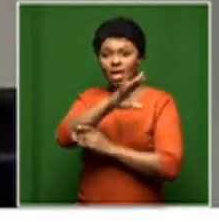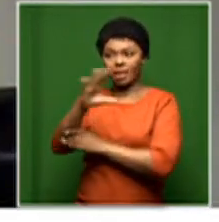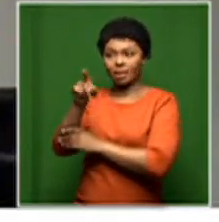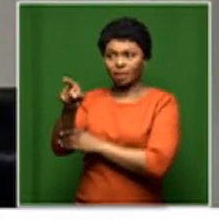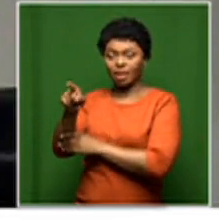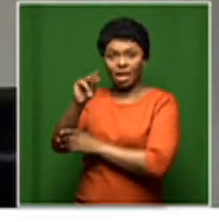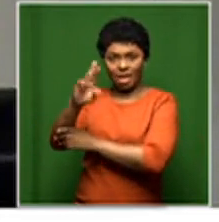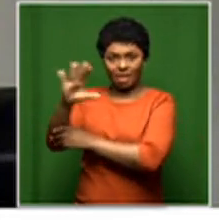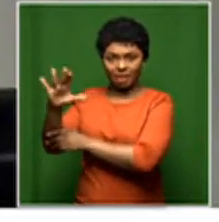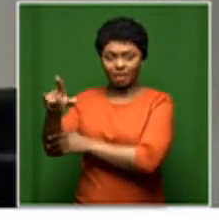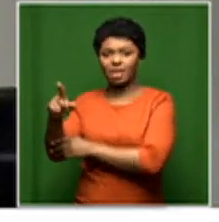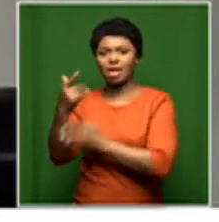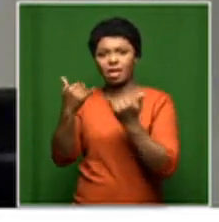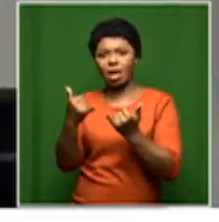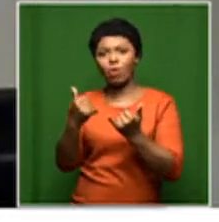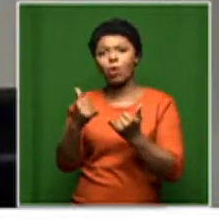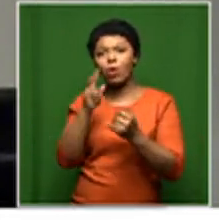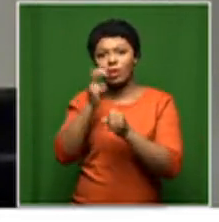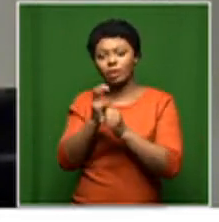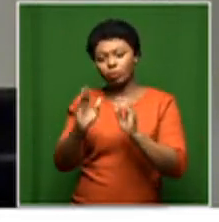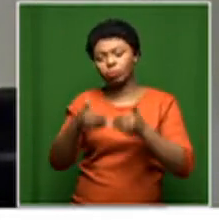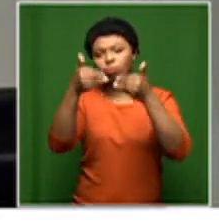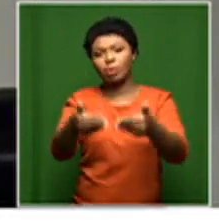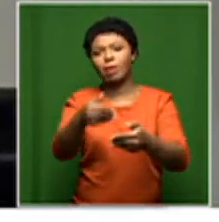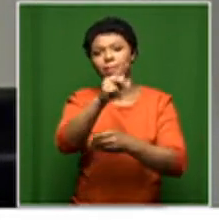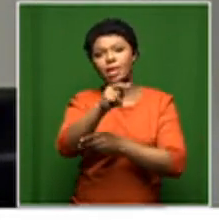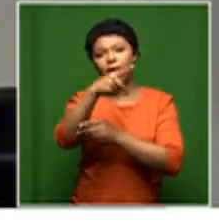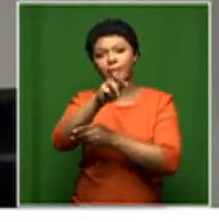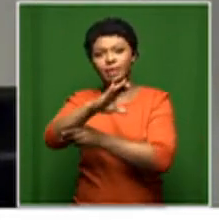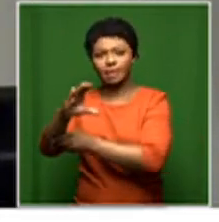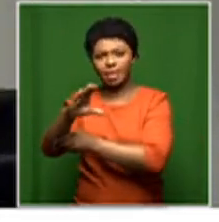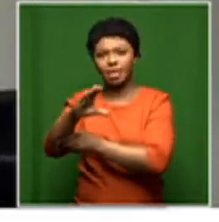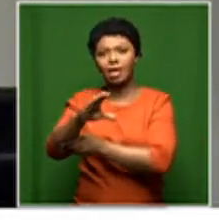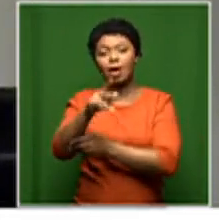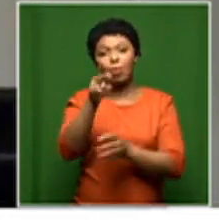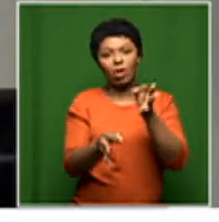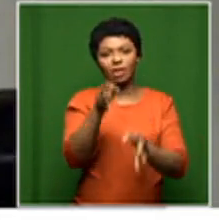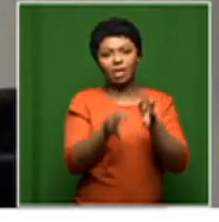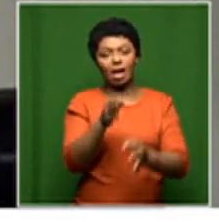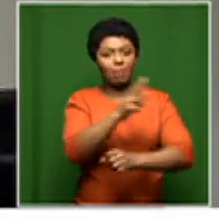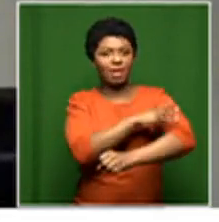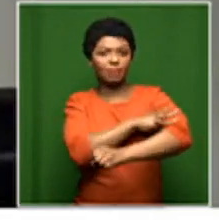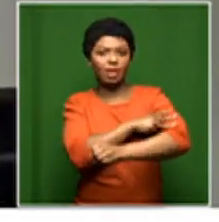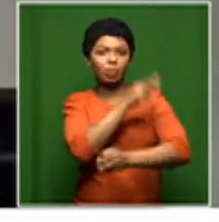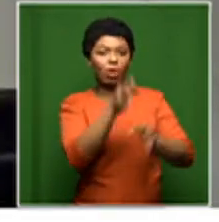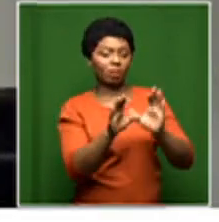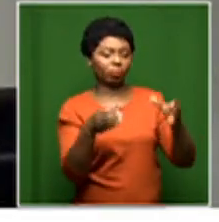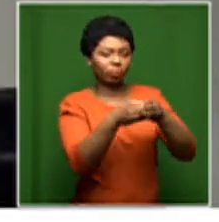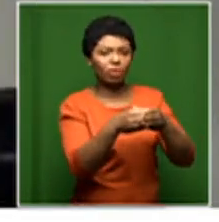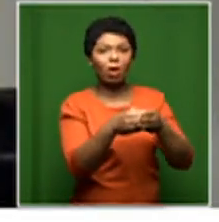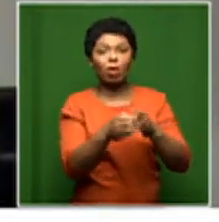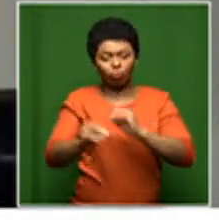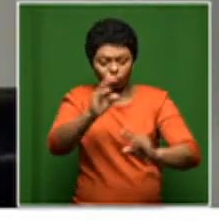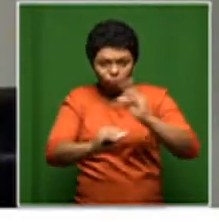this dispute is that we would go, the next level is to go to the PMC, the Political Management Committee, and at that PMC, we would have all the